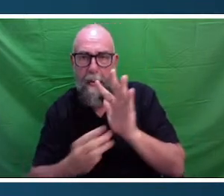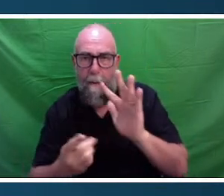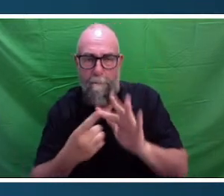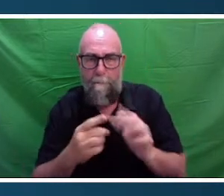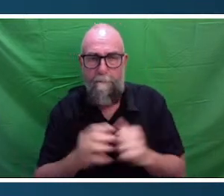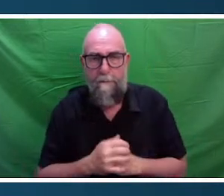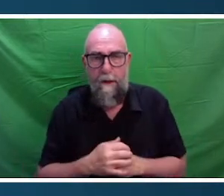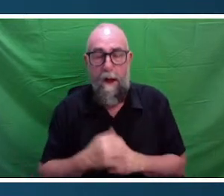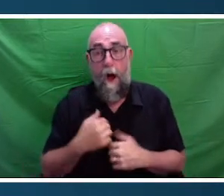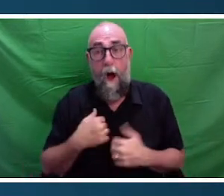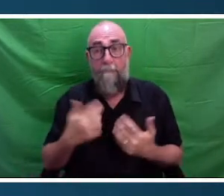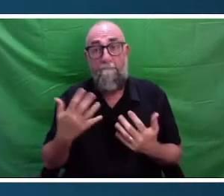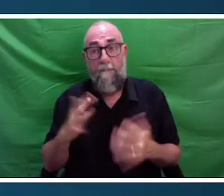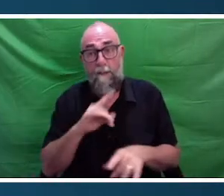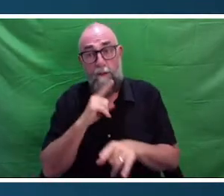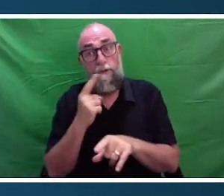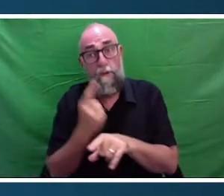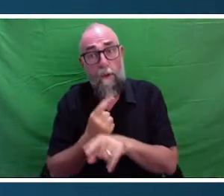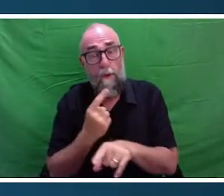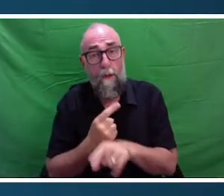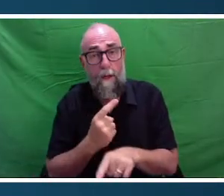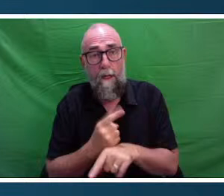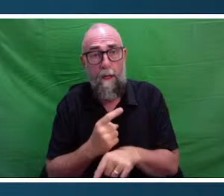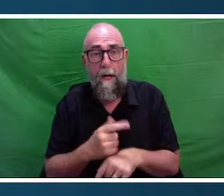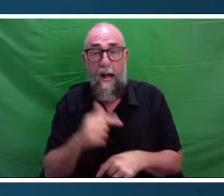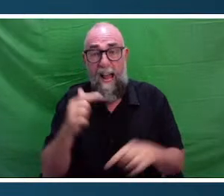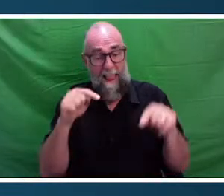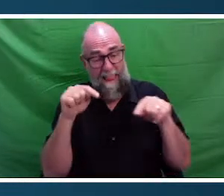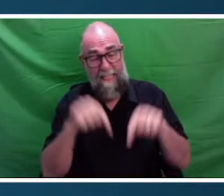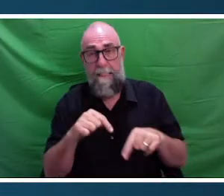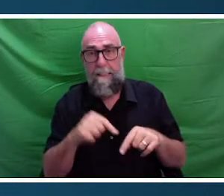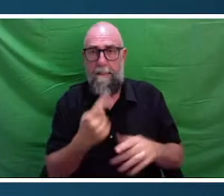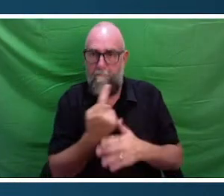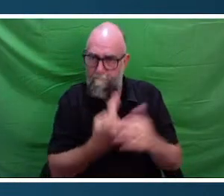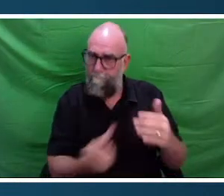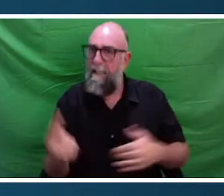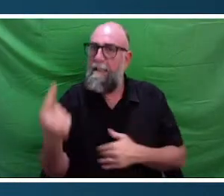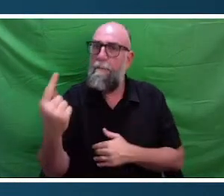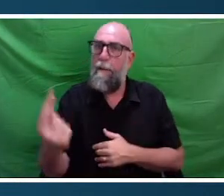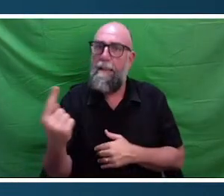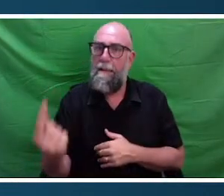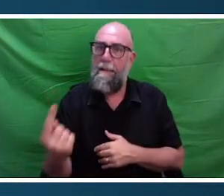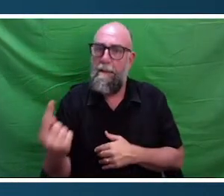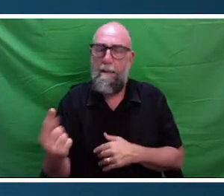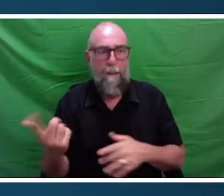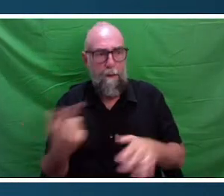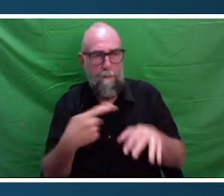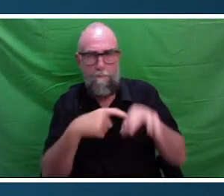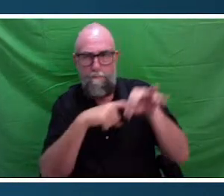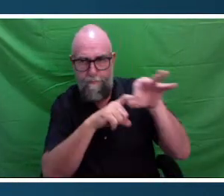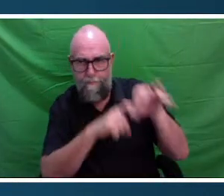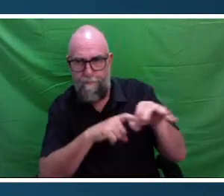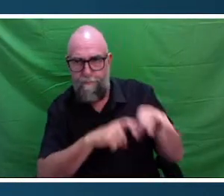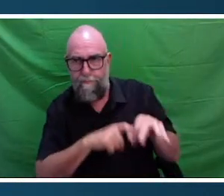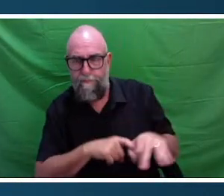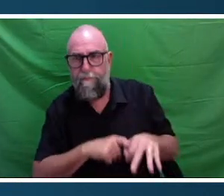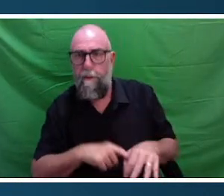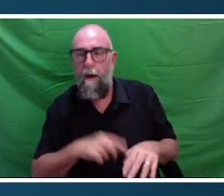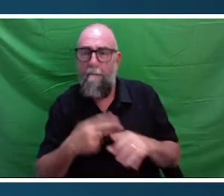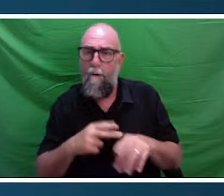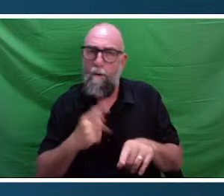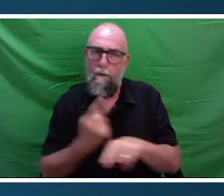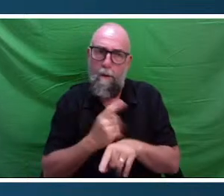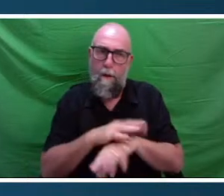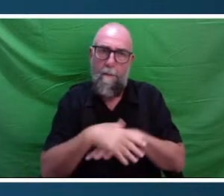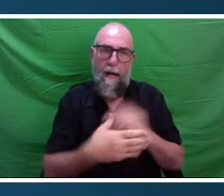the first sort of independent large-scale survey across these schemes on a whole range of socioeconomic indicators. Don't let me use my hands